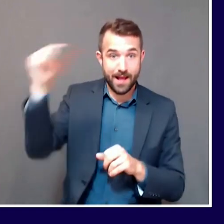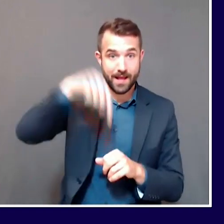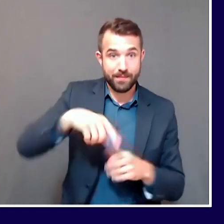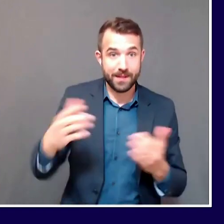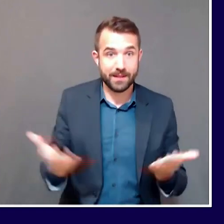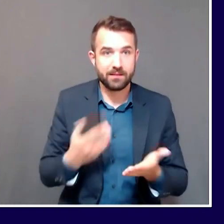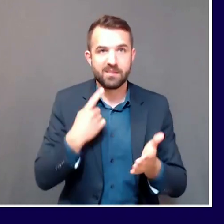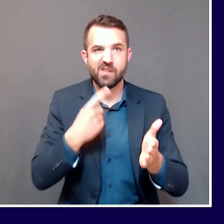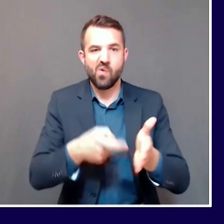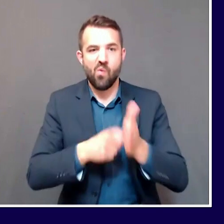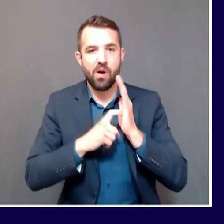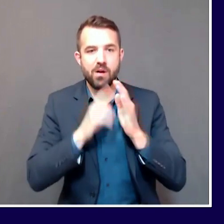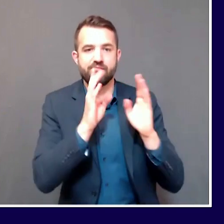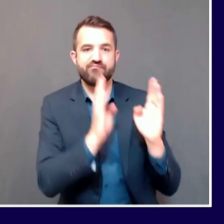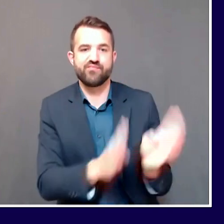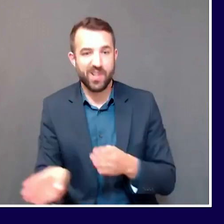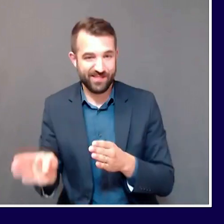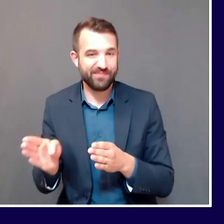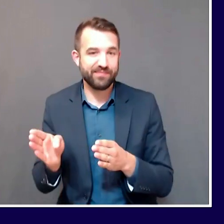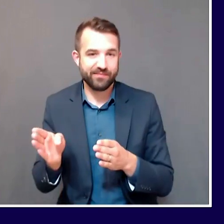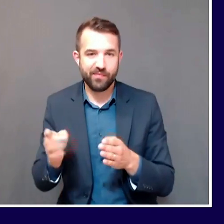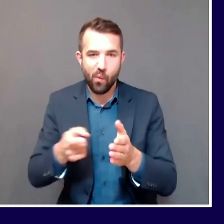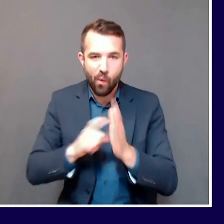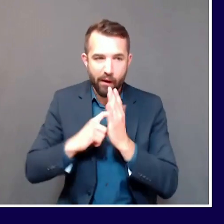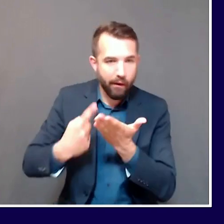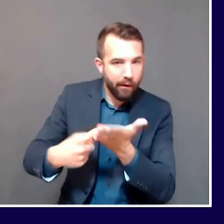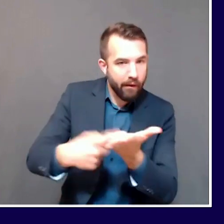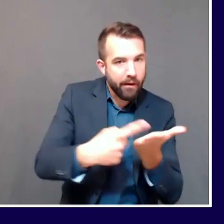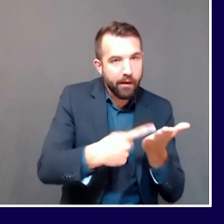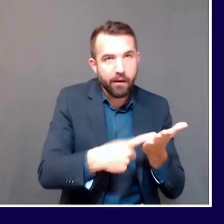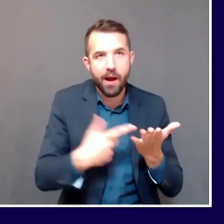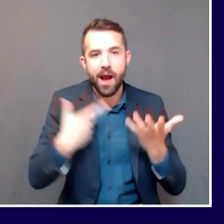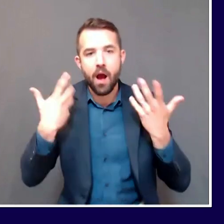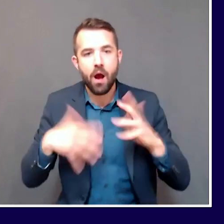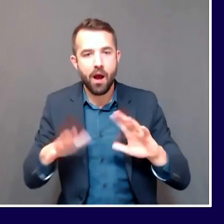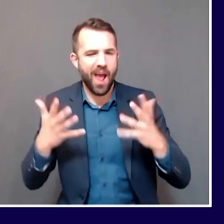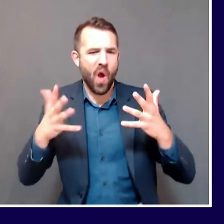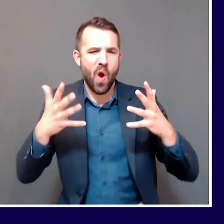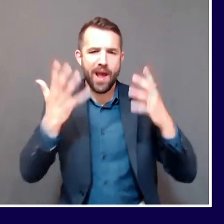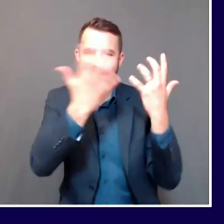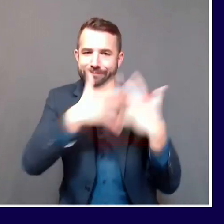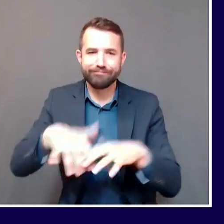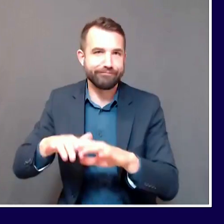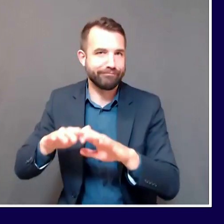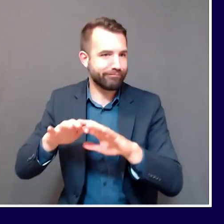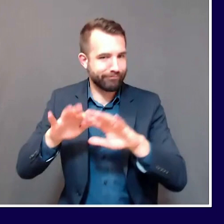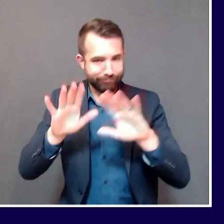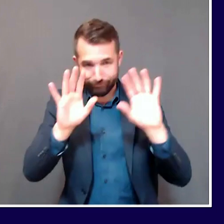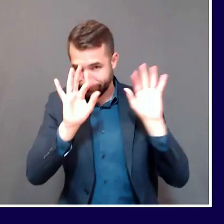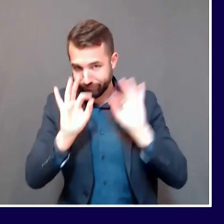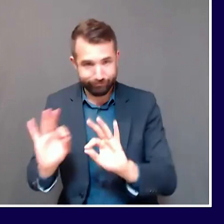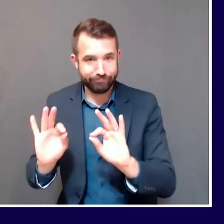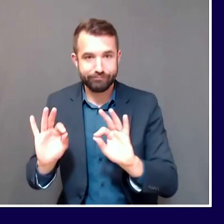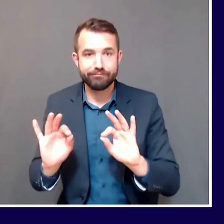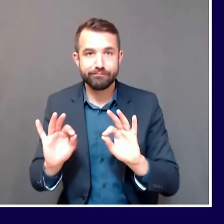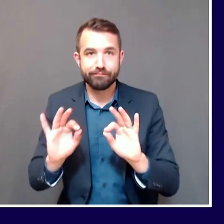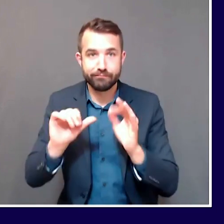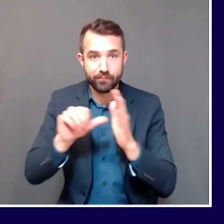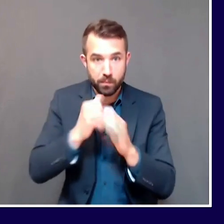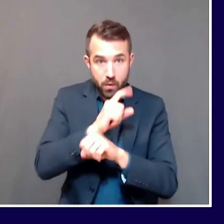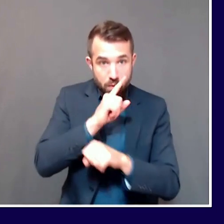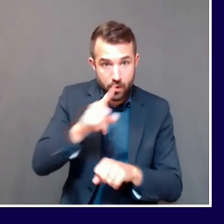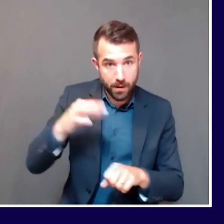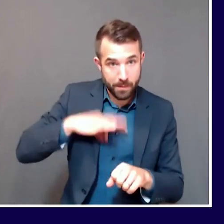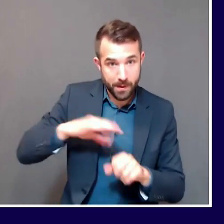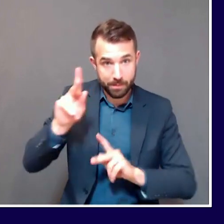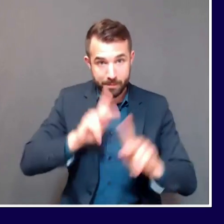discussions have been happening with the appropriate officials. I think we, in addition to ensuring that Maine residents are safe, that these